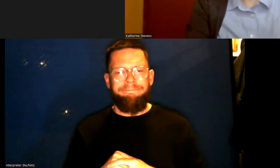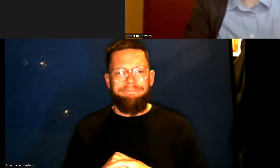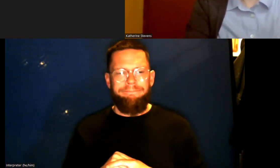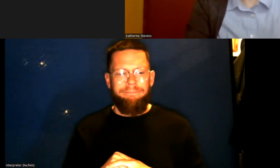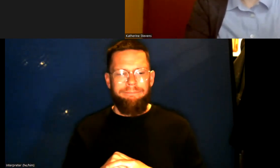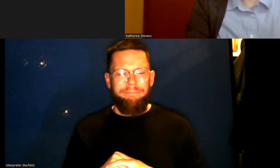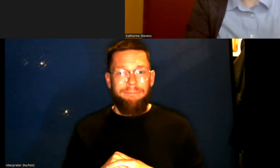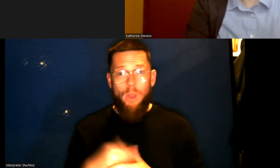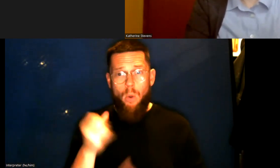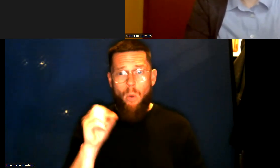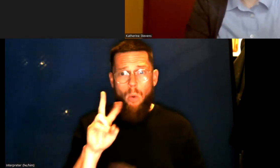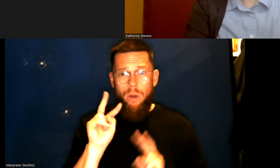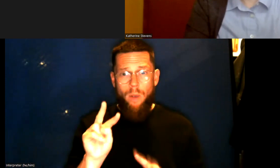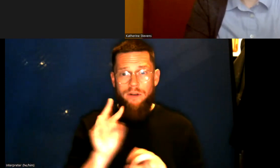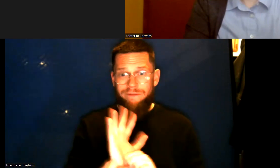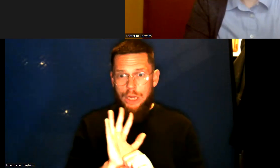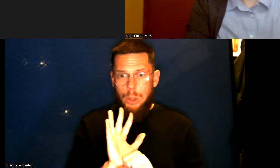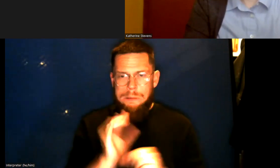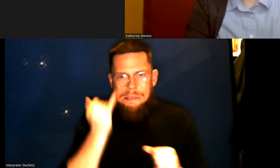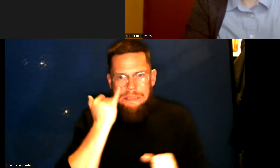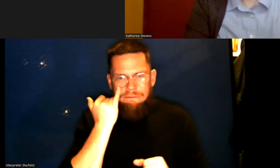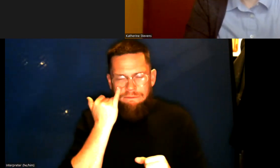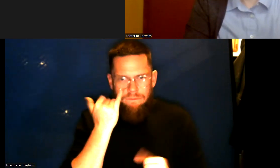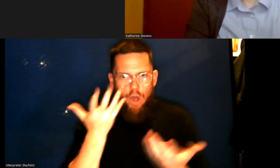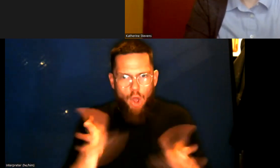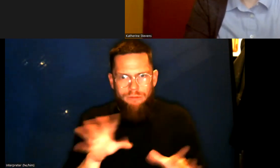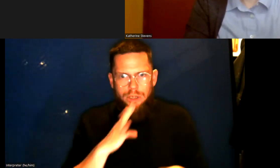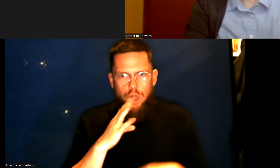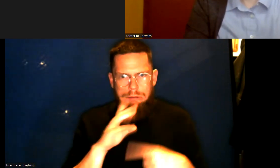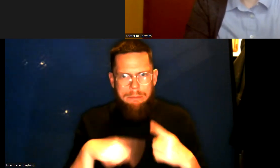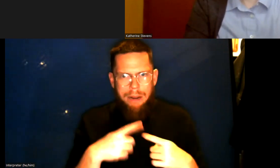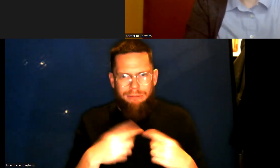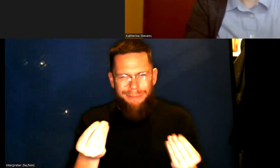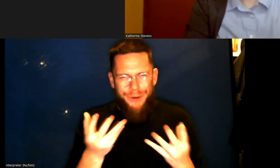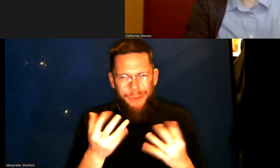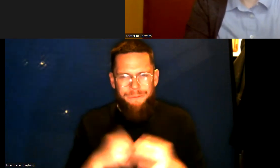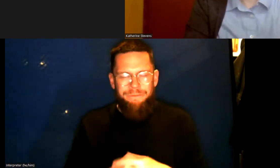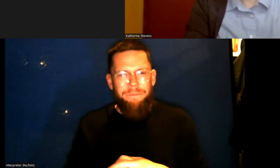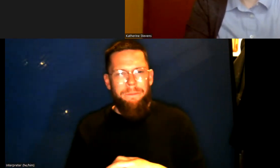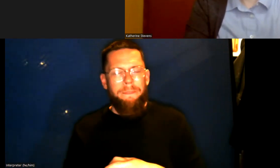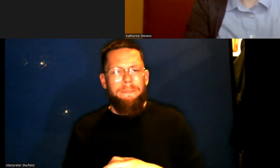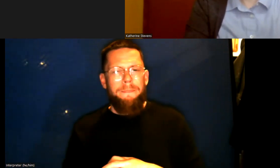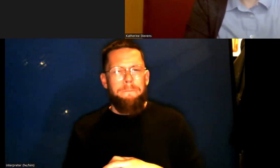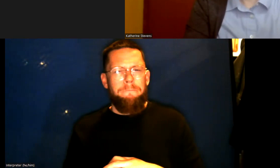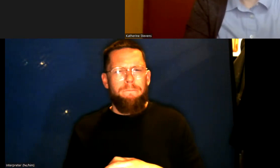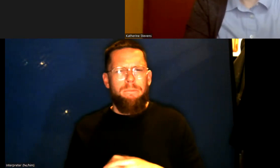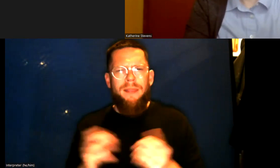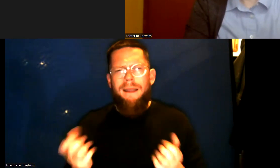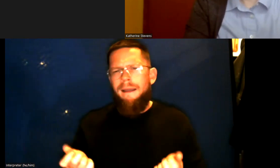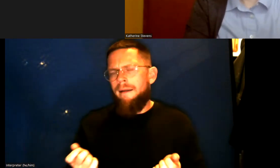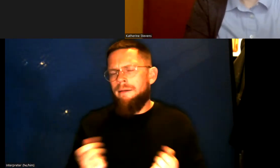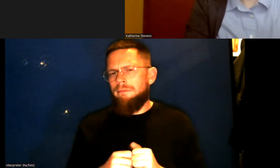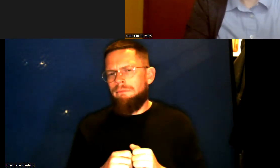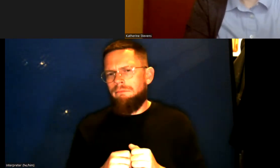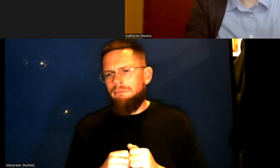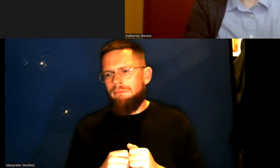or look at the video. So if it was covered, just let me know. To what extent is the budget